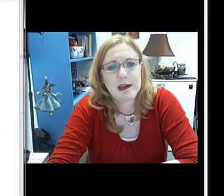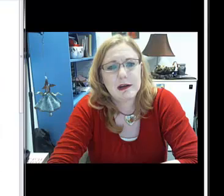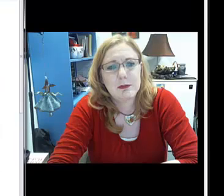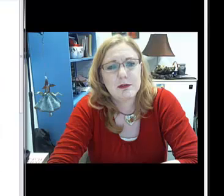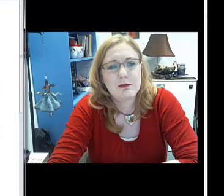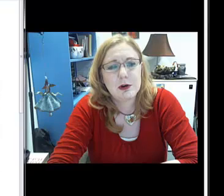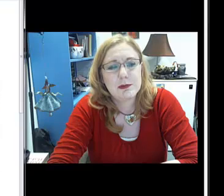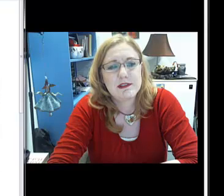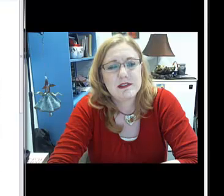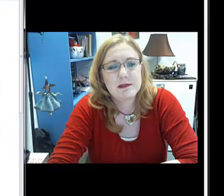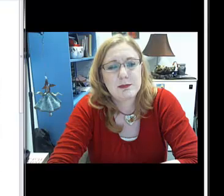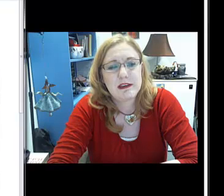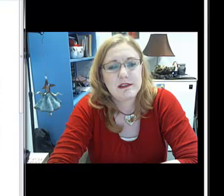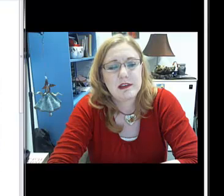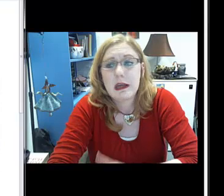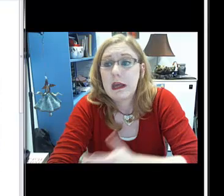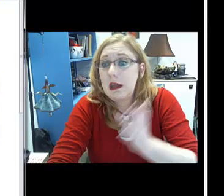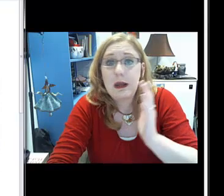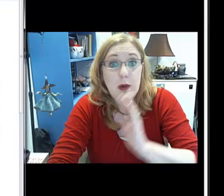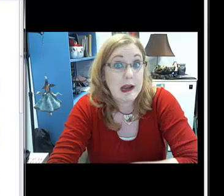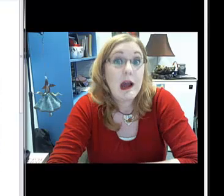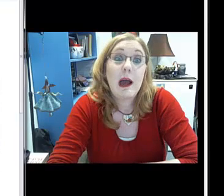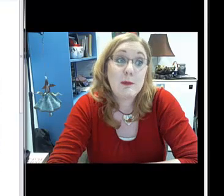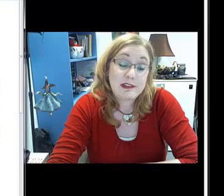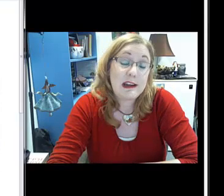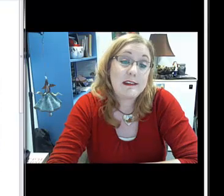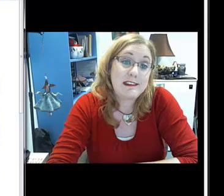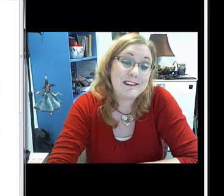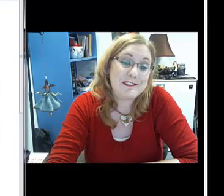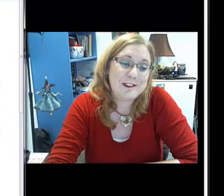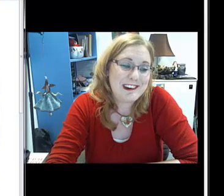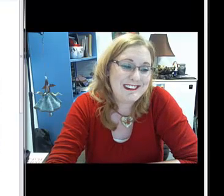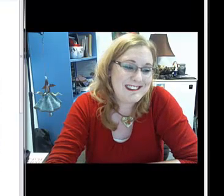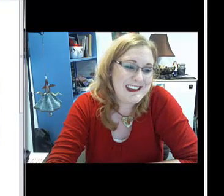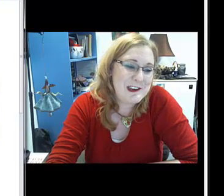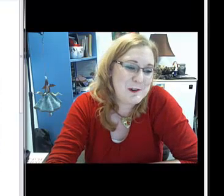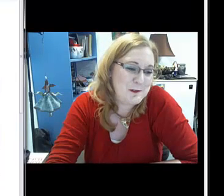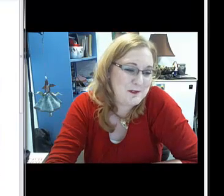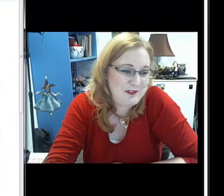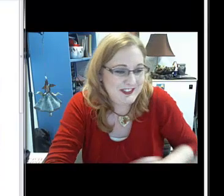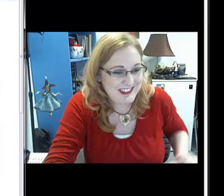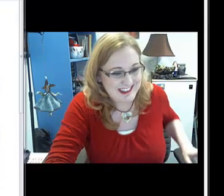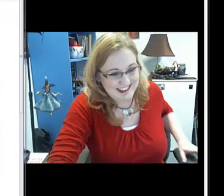performance-based thing. Anyway, I'm excited to see the stories. Thank you.